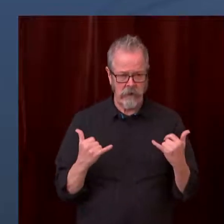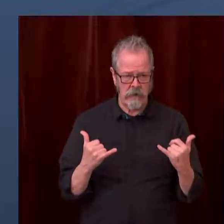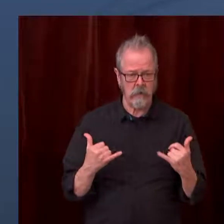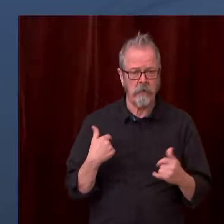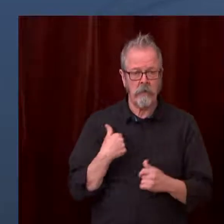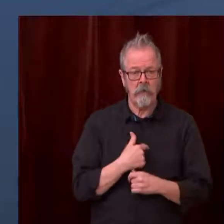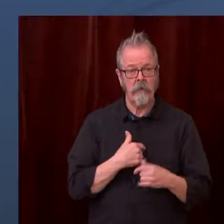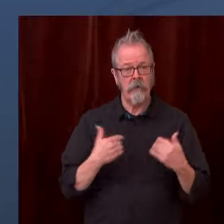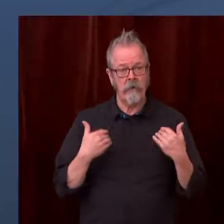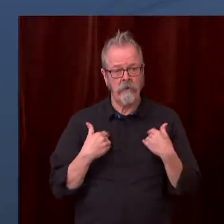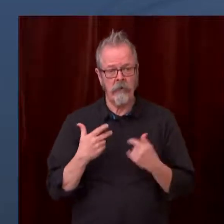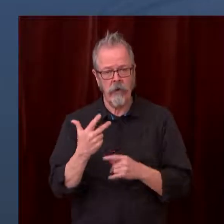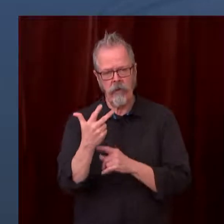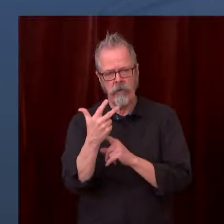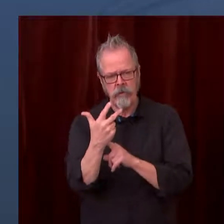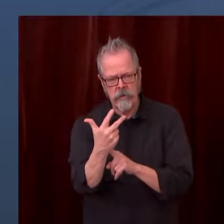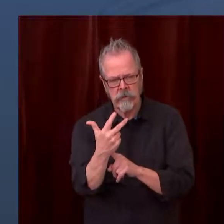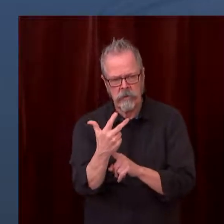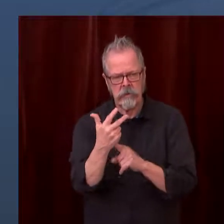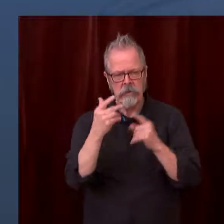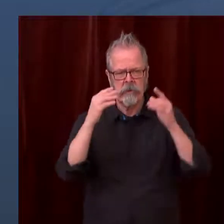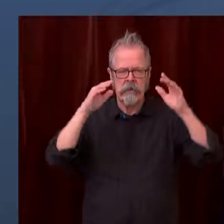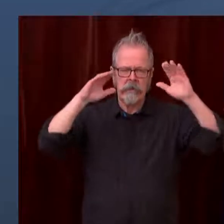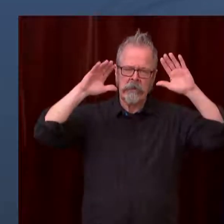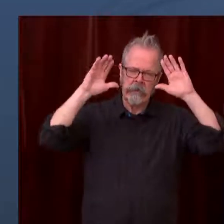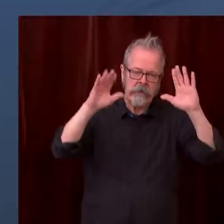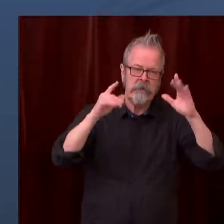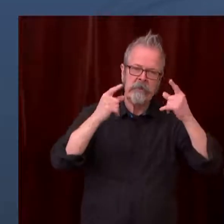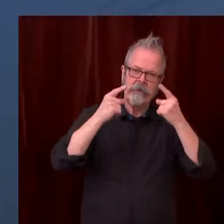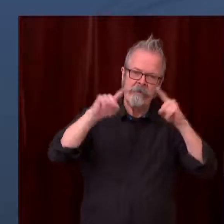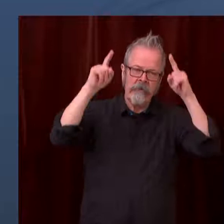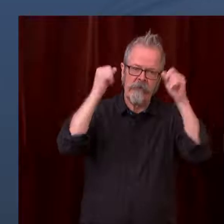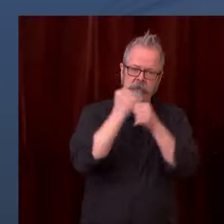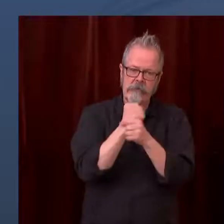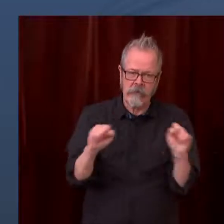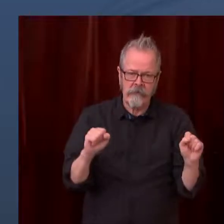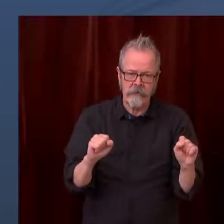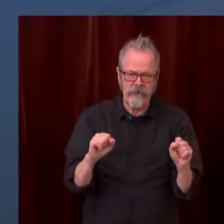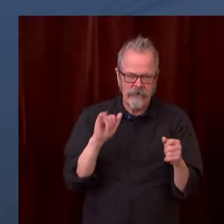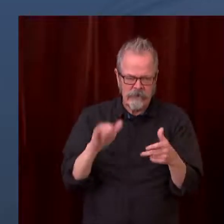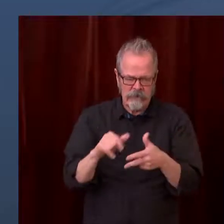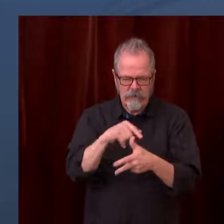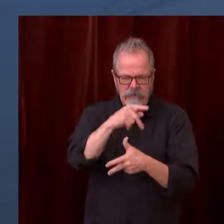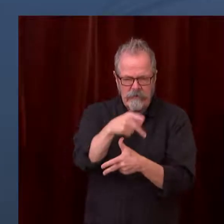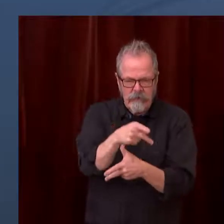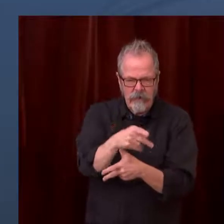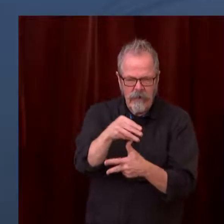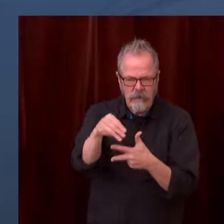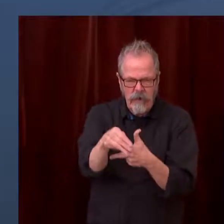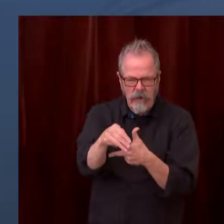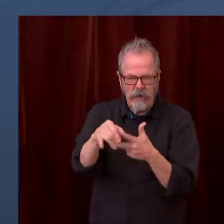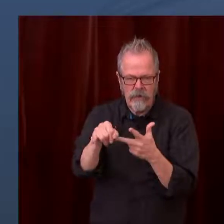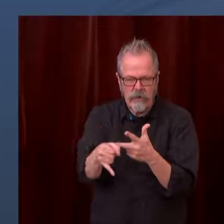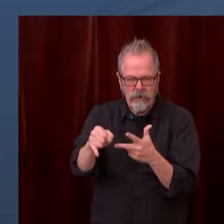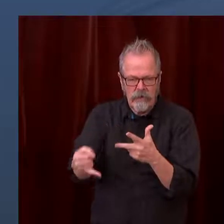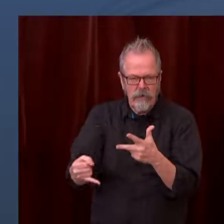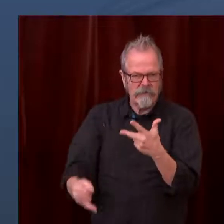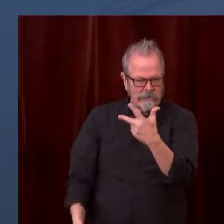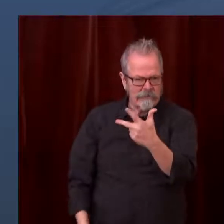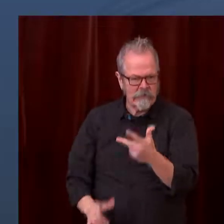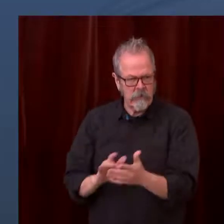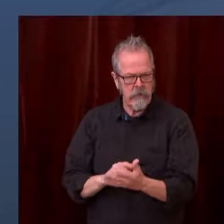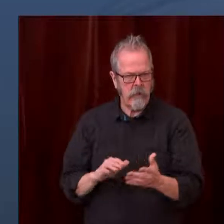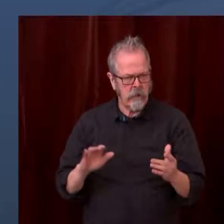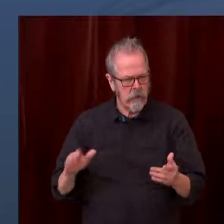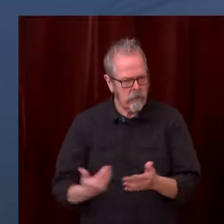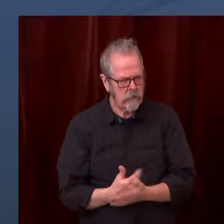safe vaccines, with now the addition of the Johnson & Johnson one-dose vaccine. And so we're very pleased to see that, and that vaccine